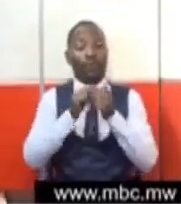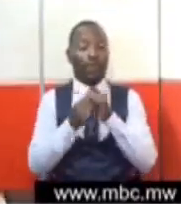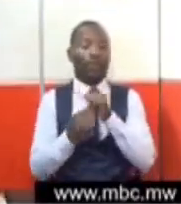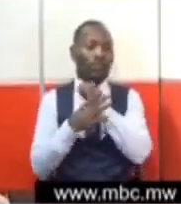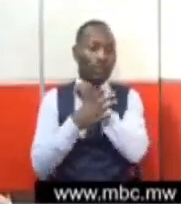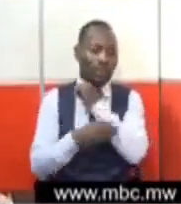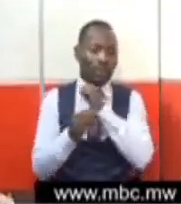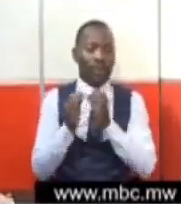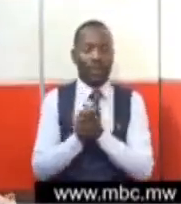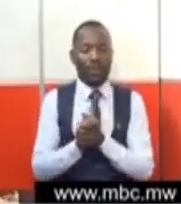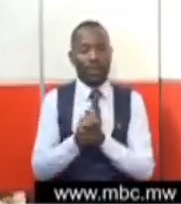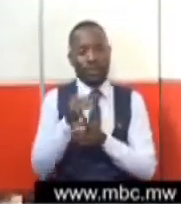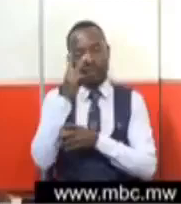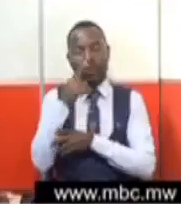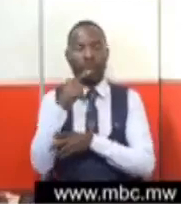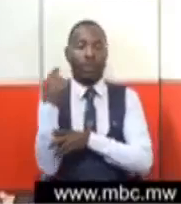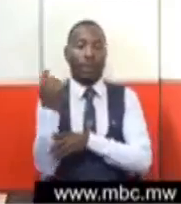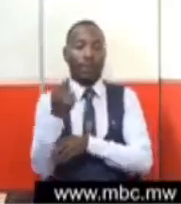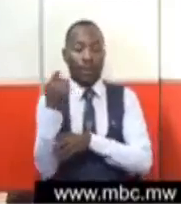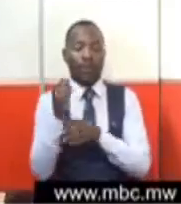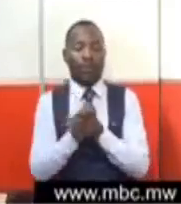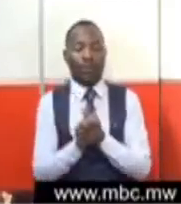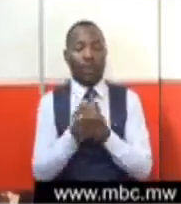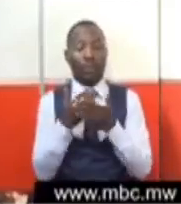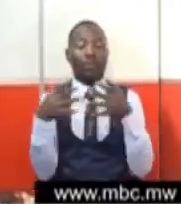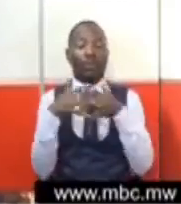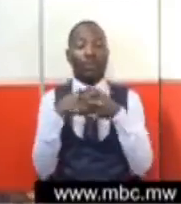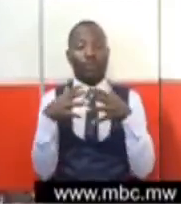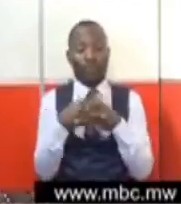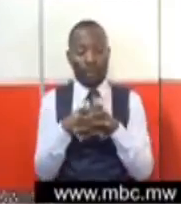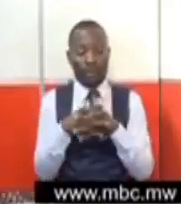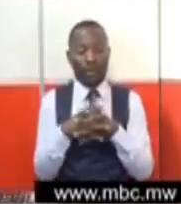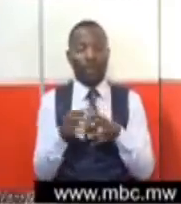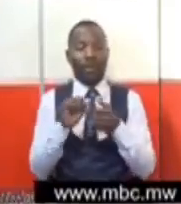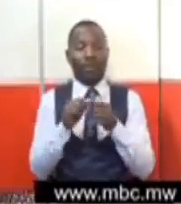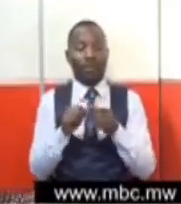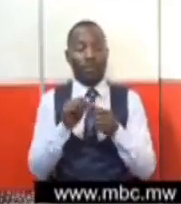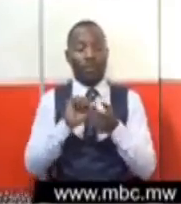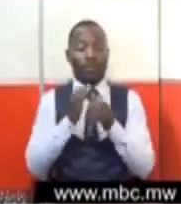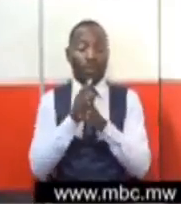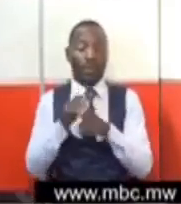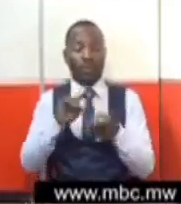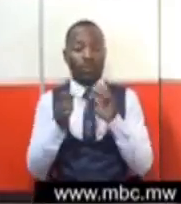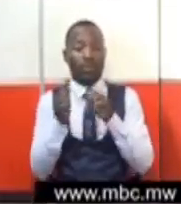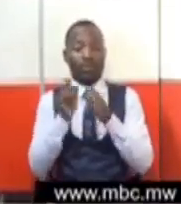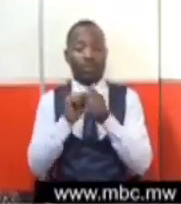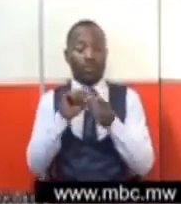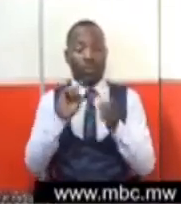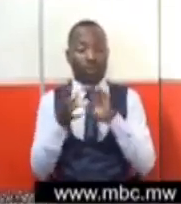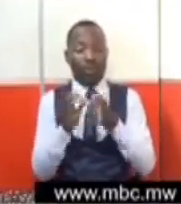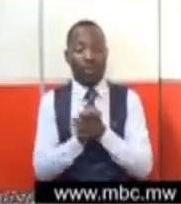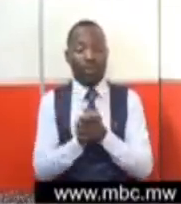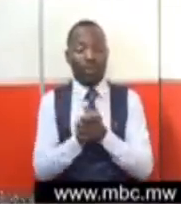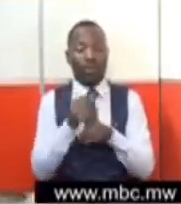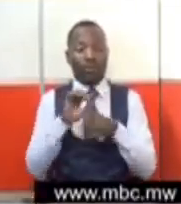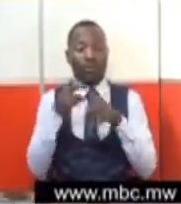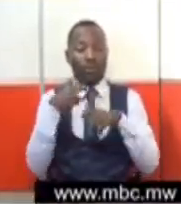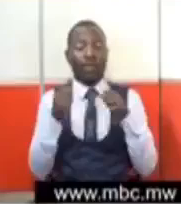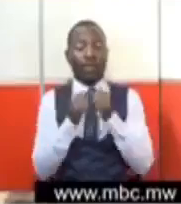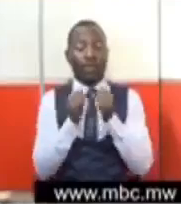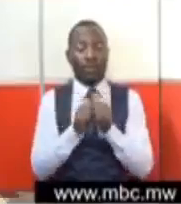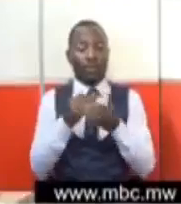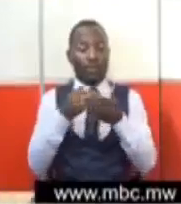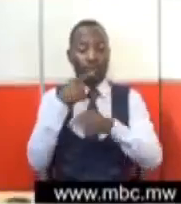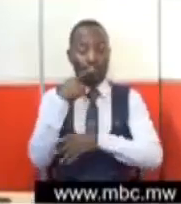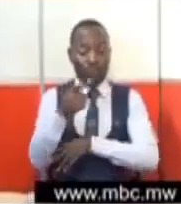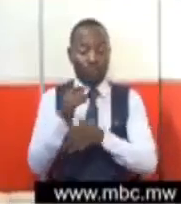Malawi, considering that Malawi is impacted negatively in a big way due to climate shocks that happen from time to time. Earlier